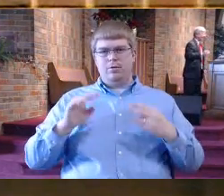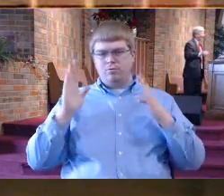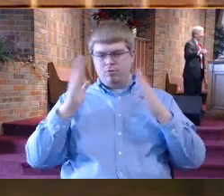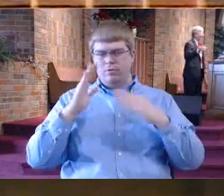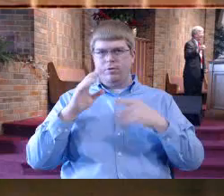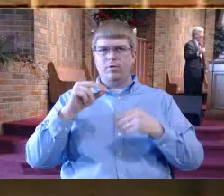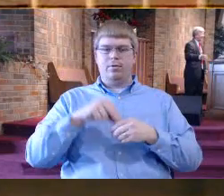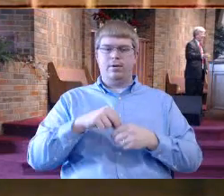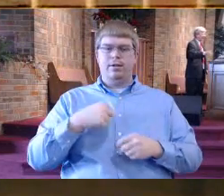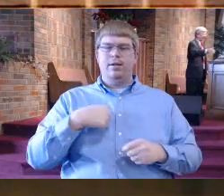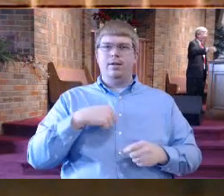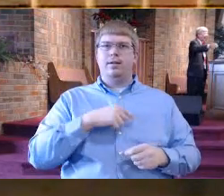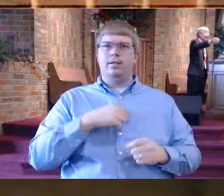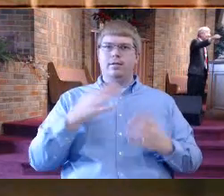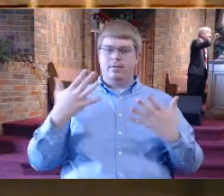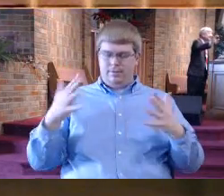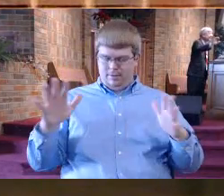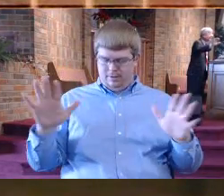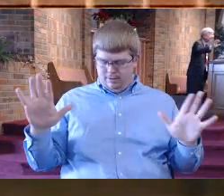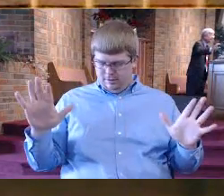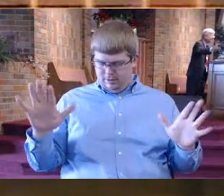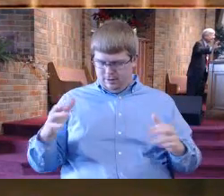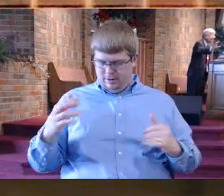and made me come.